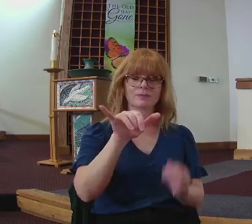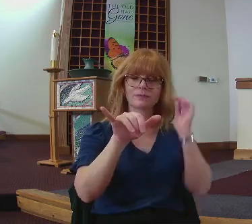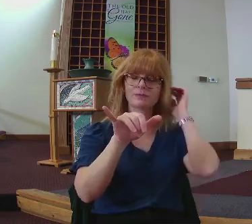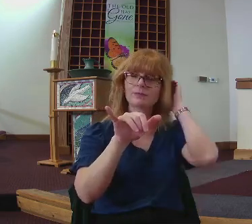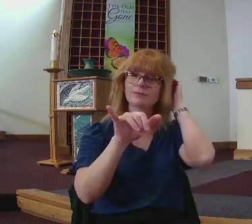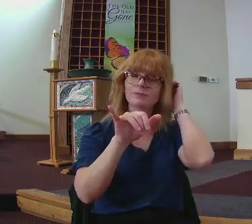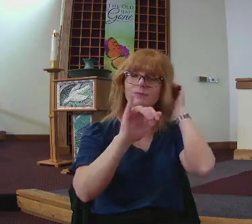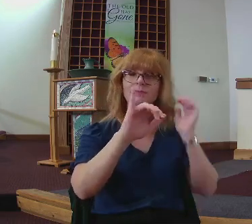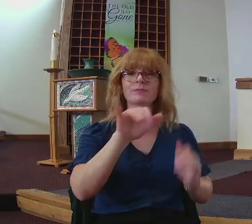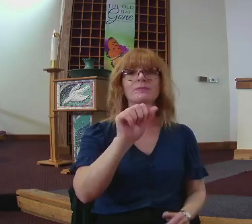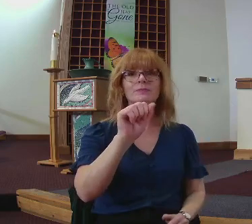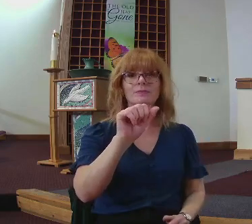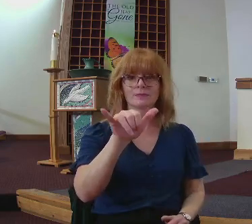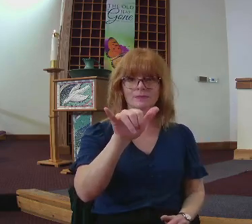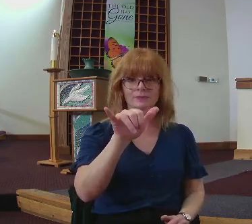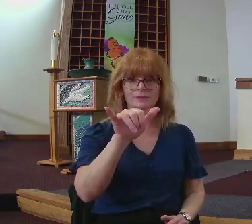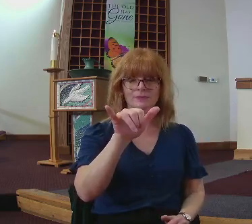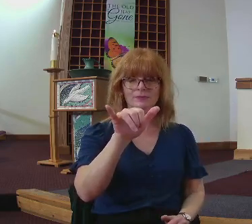Joy,